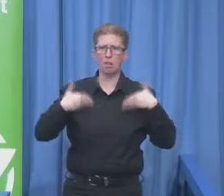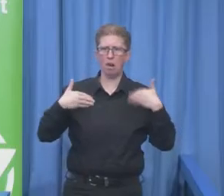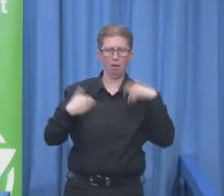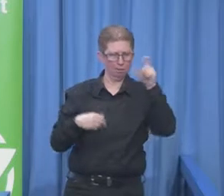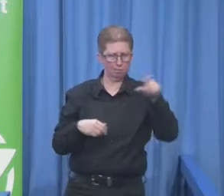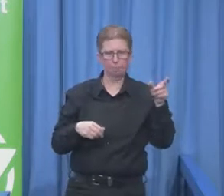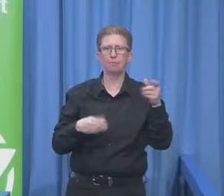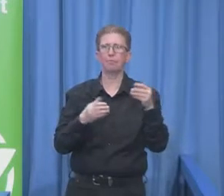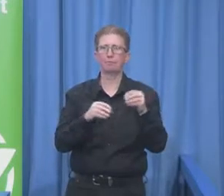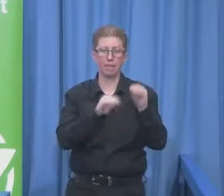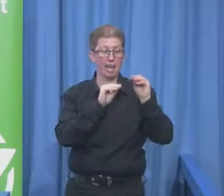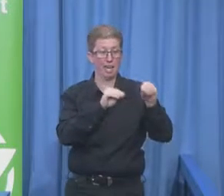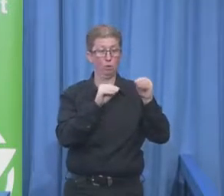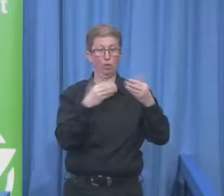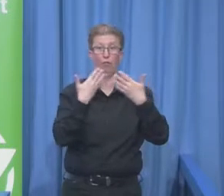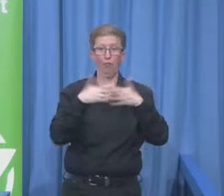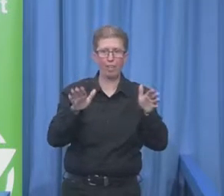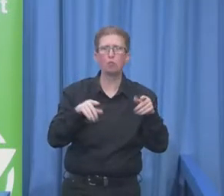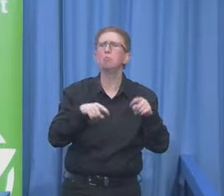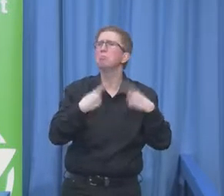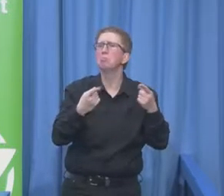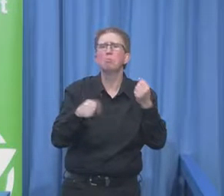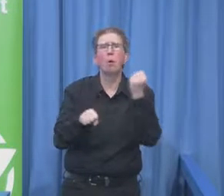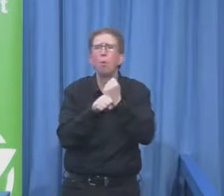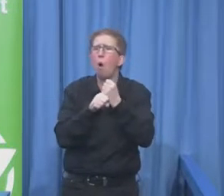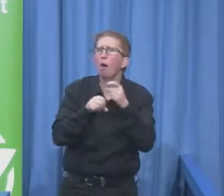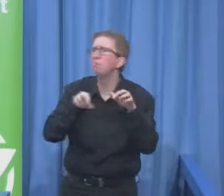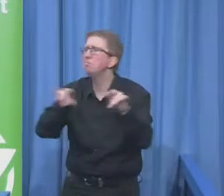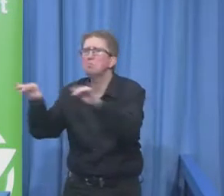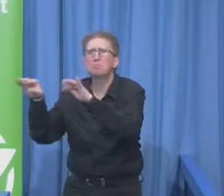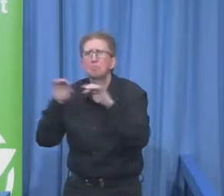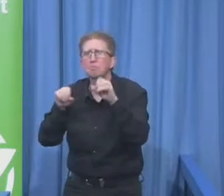then he said, sir, that's not my business.